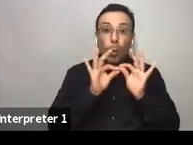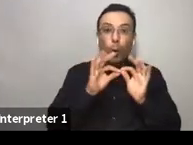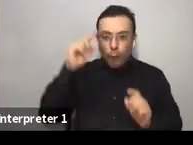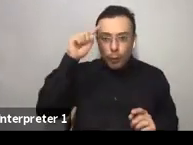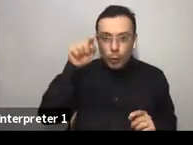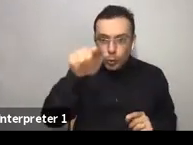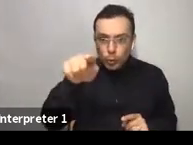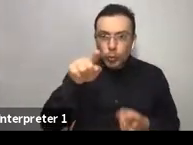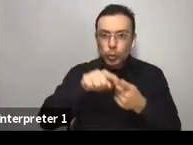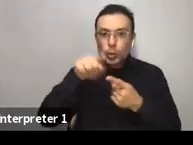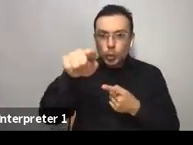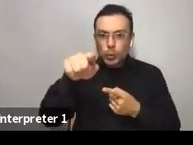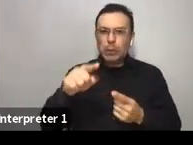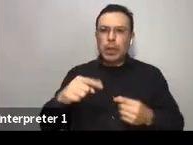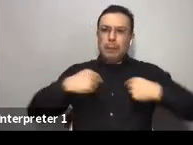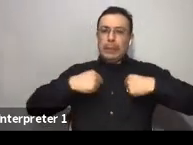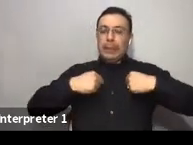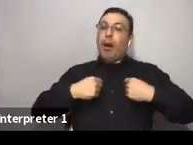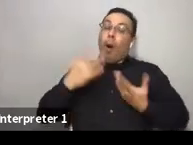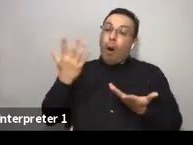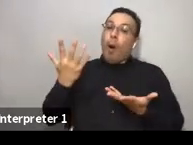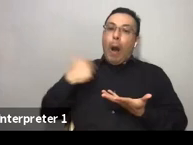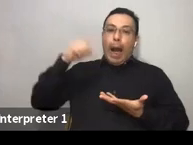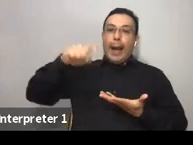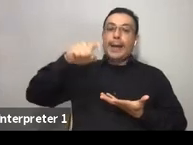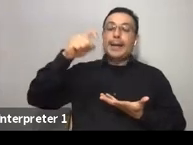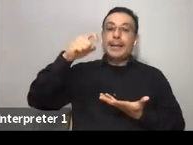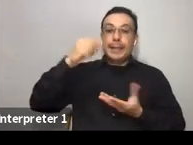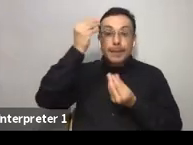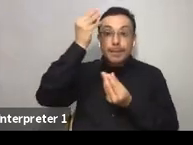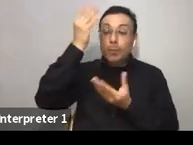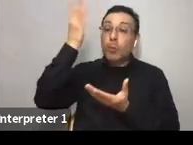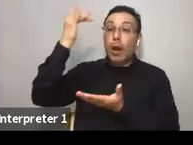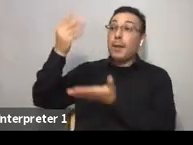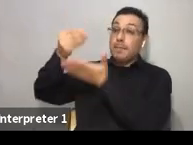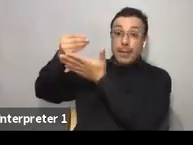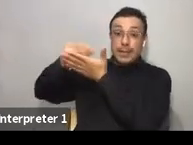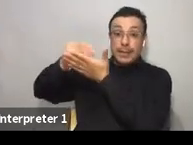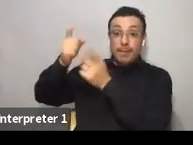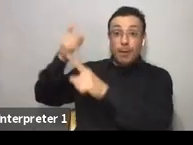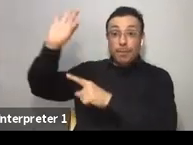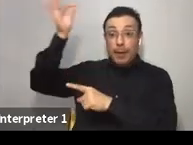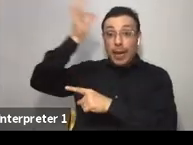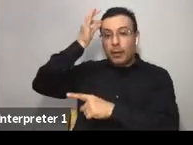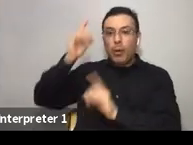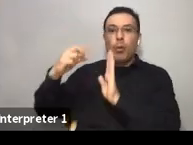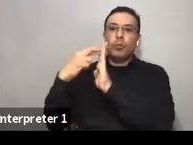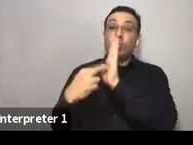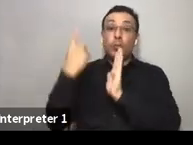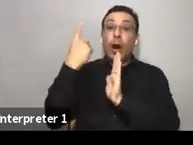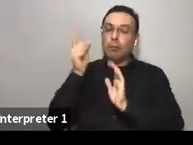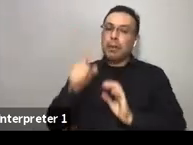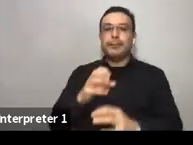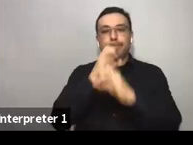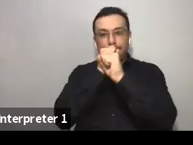Of course, it matters to us because federal funding obligations require us to keep survivor information confidential, but I want